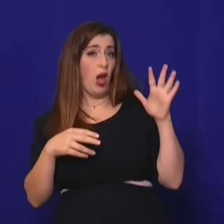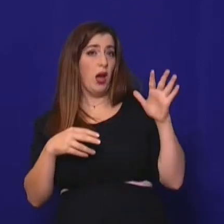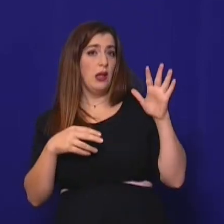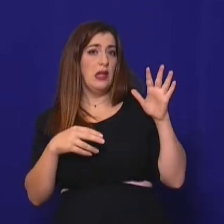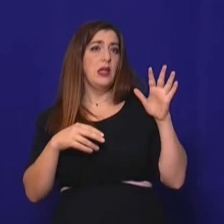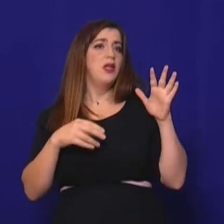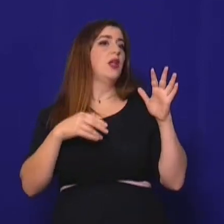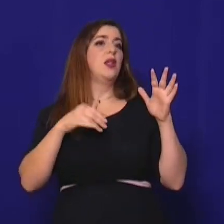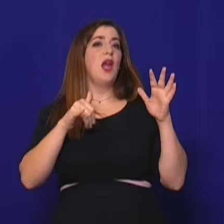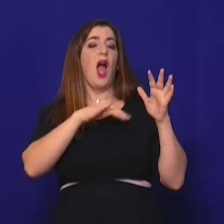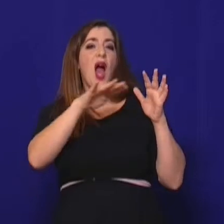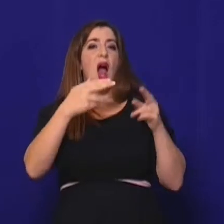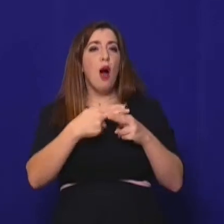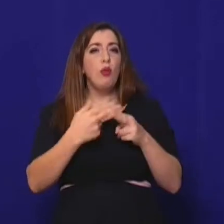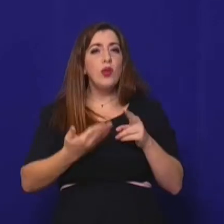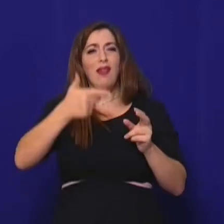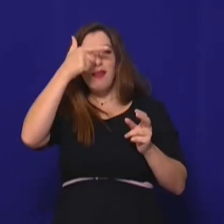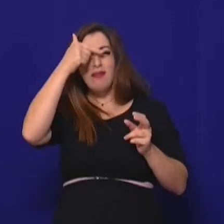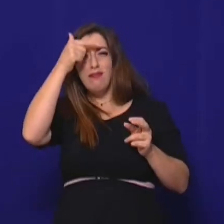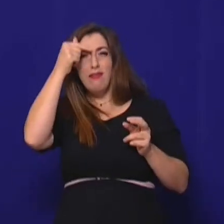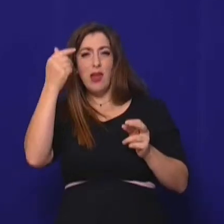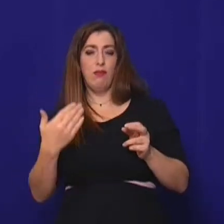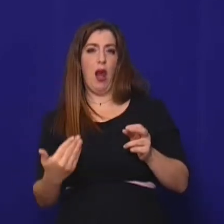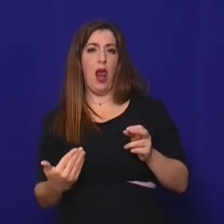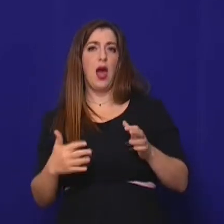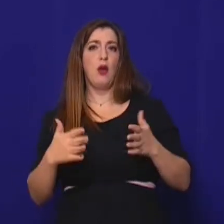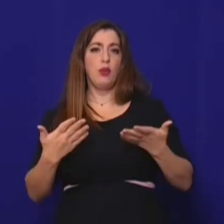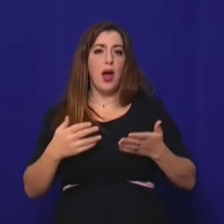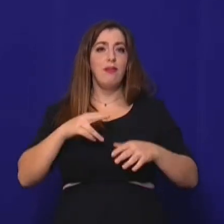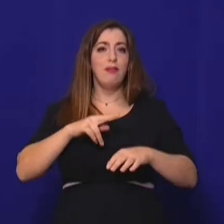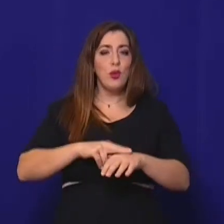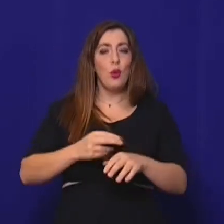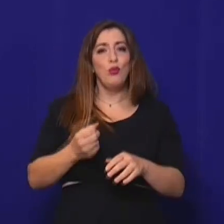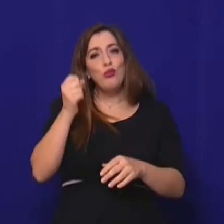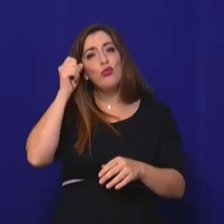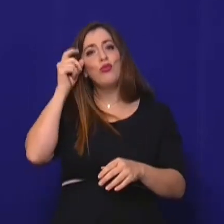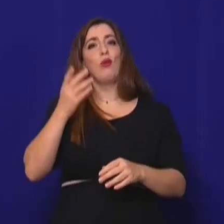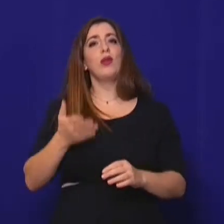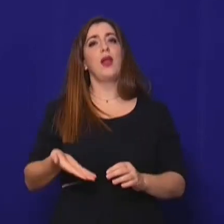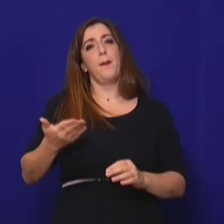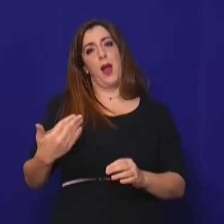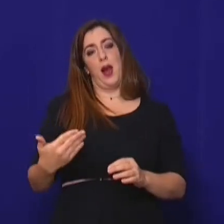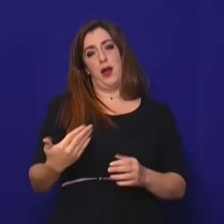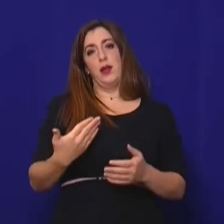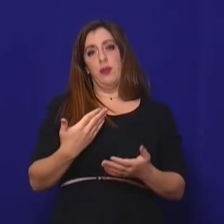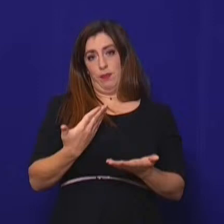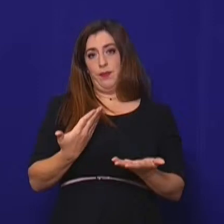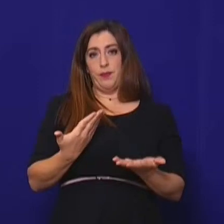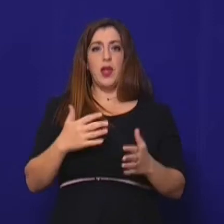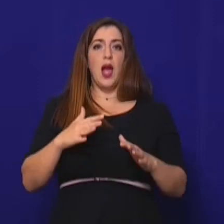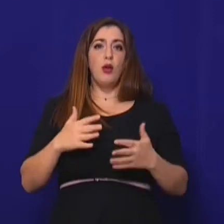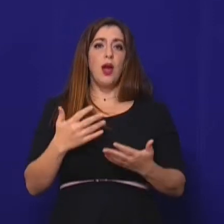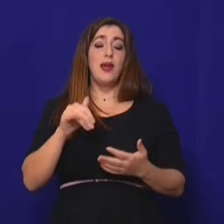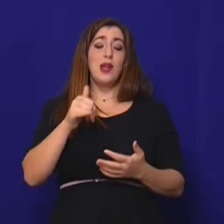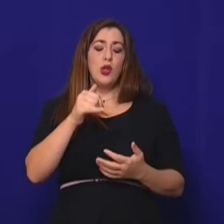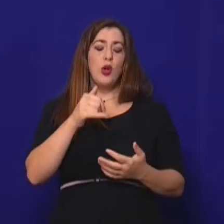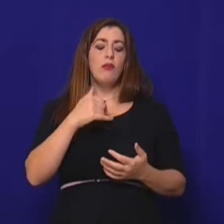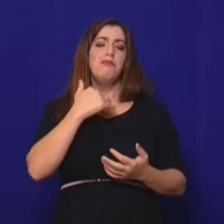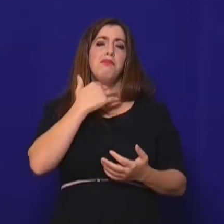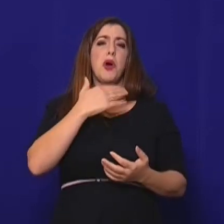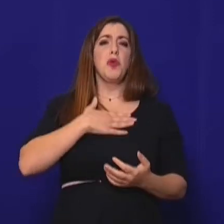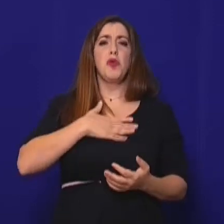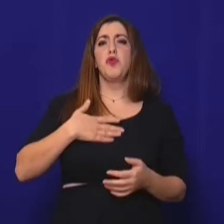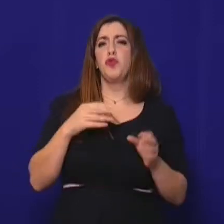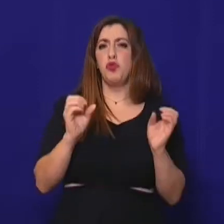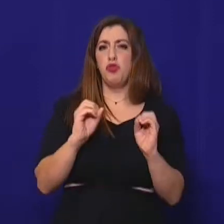jew inkella xi ħadd li anke m'għandux sintomi jissuspetta li kien f'post fejn seta' kien f'riskju ejjew ċemplu